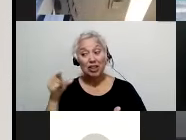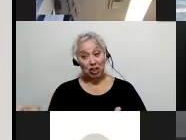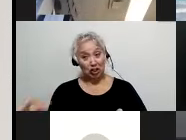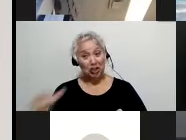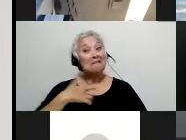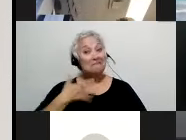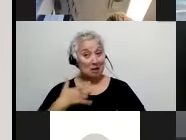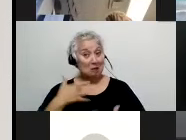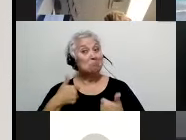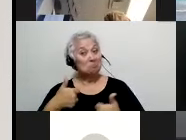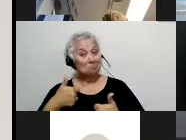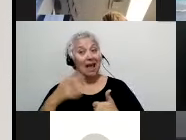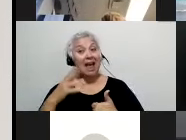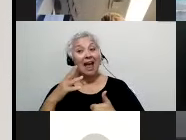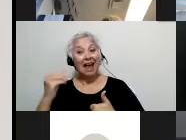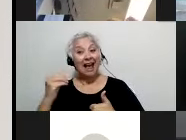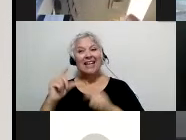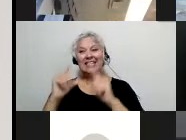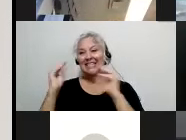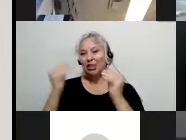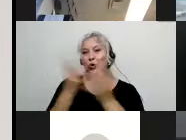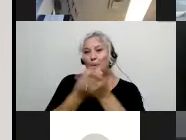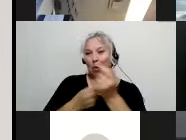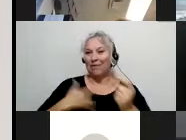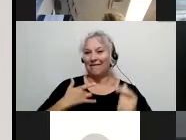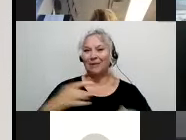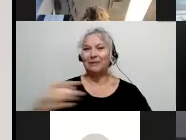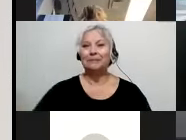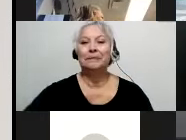that way, and the teacher felt that way as well.